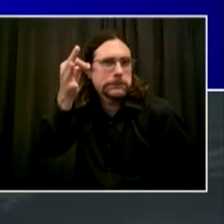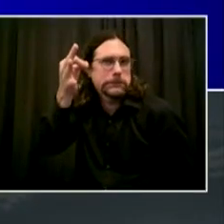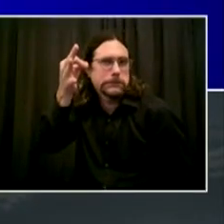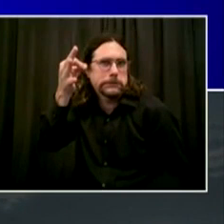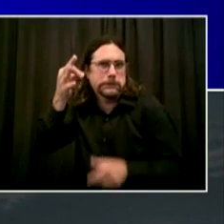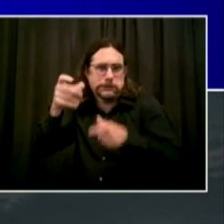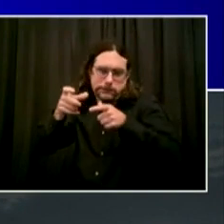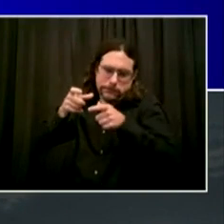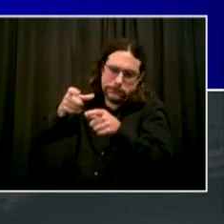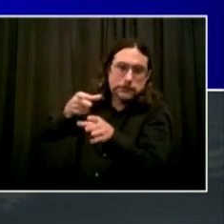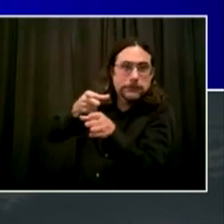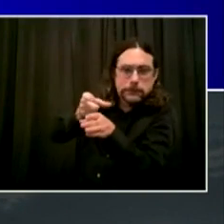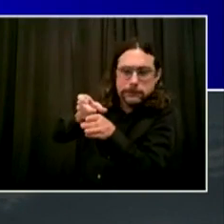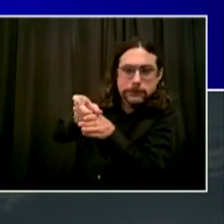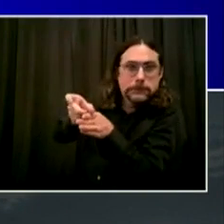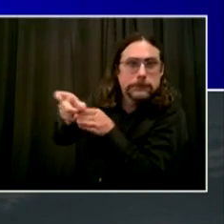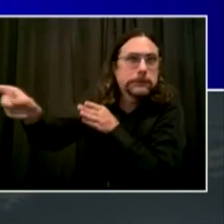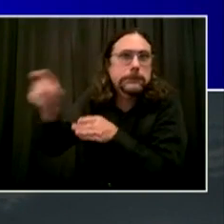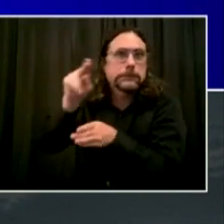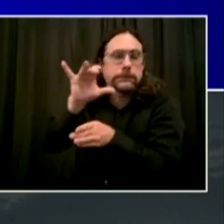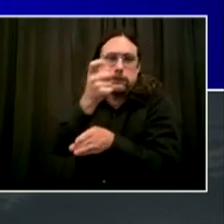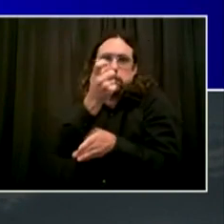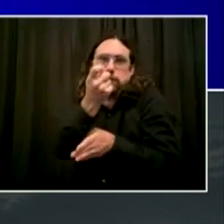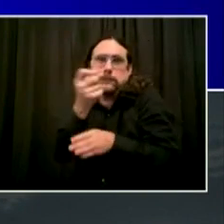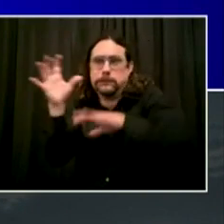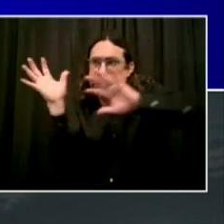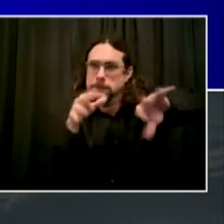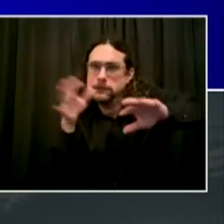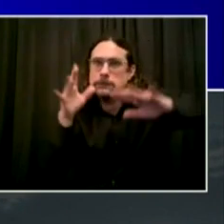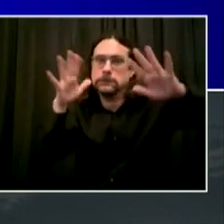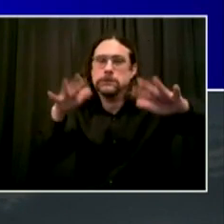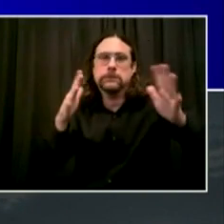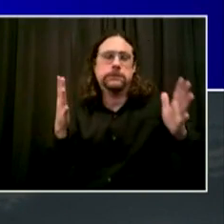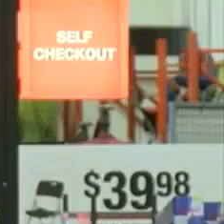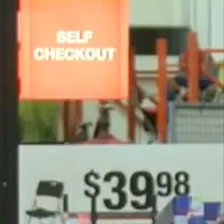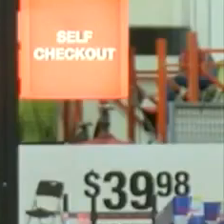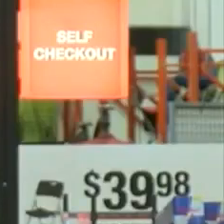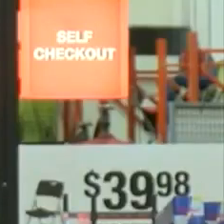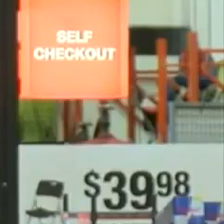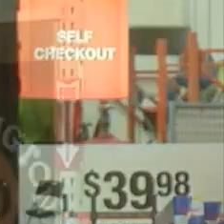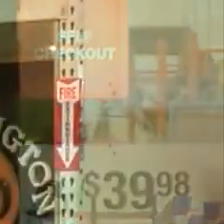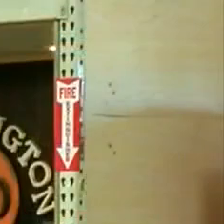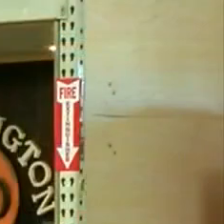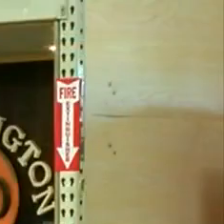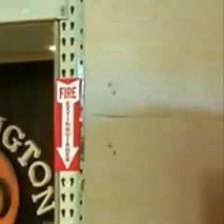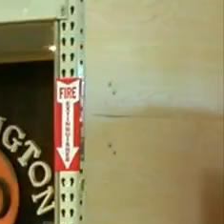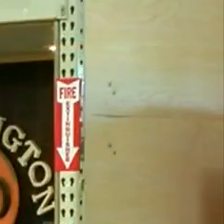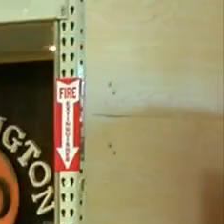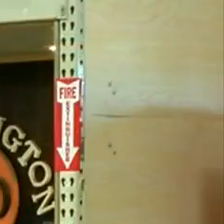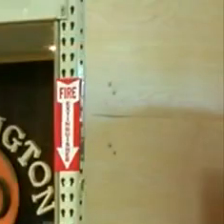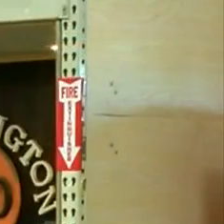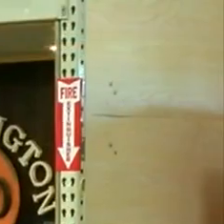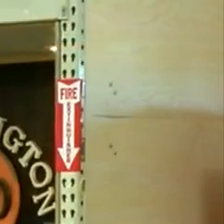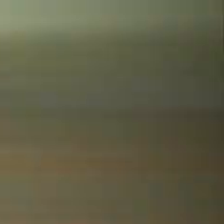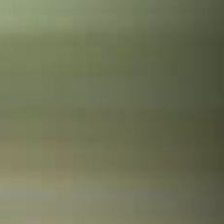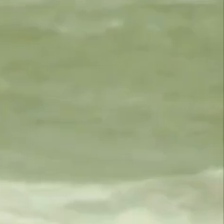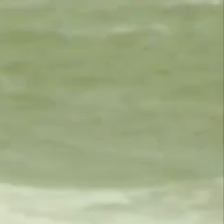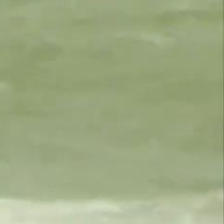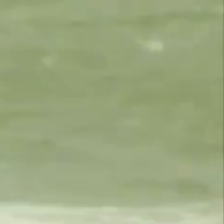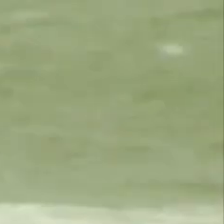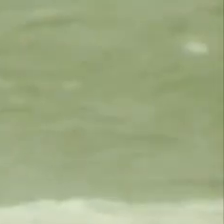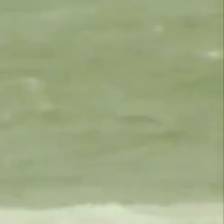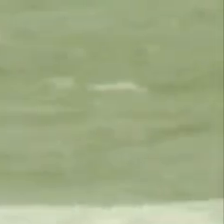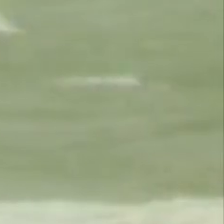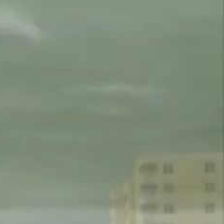EVERYONE WHO LIVED THROUGH HURRICANE SANDY, YOU WILL REMEMBER THAT WE GOT A LOT MORE THAN WE BARGAINED FOR. THE STORM HITTING AMID THE PANDEMIC ADDING ANOTHER